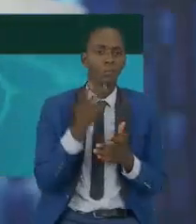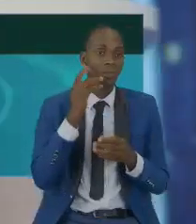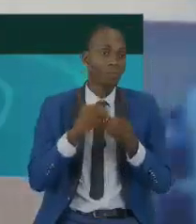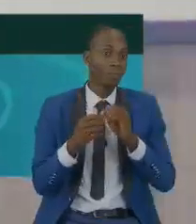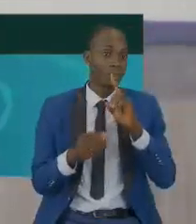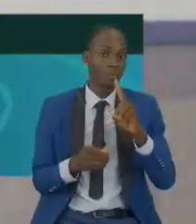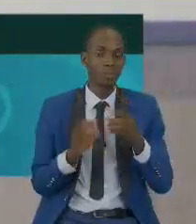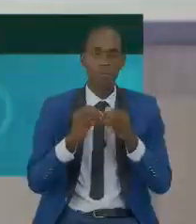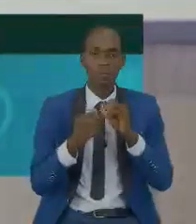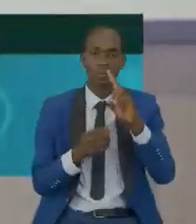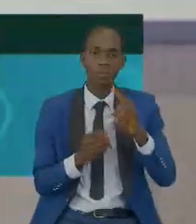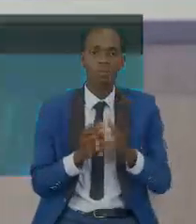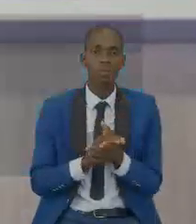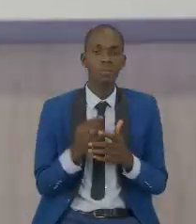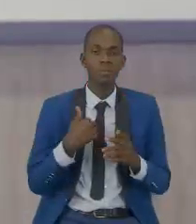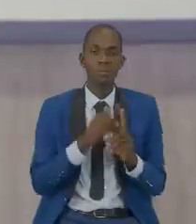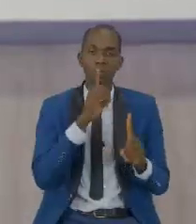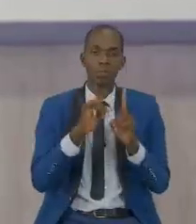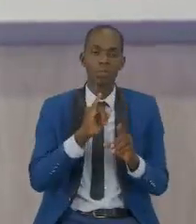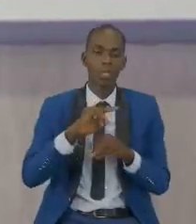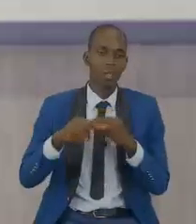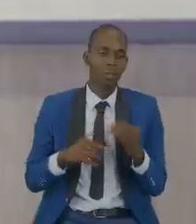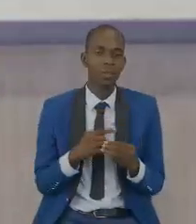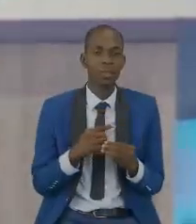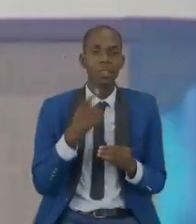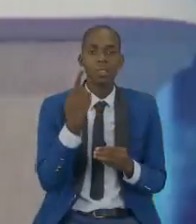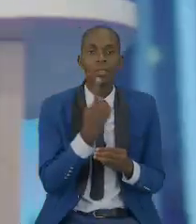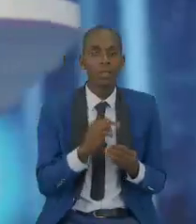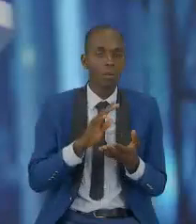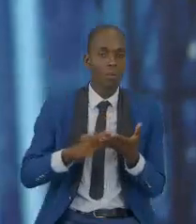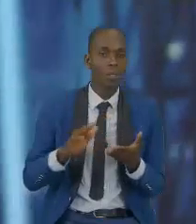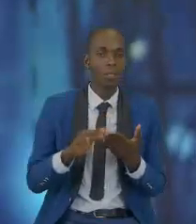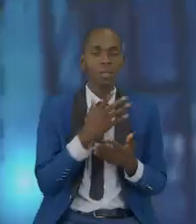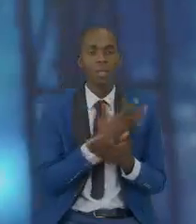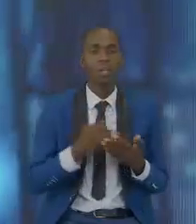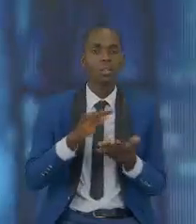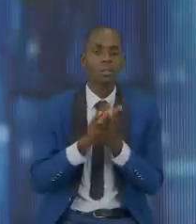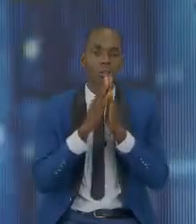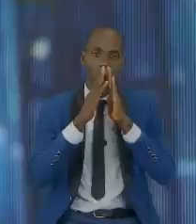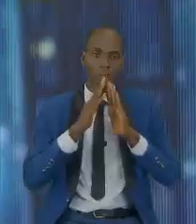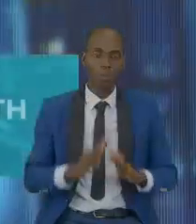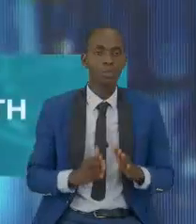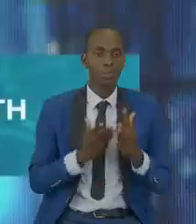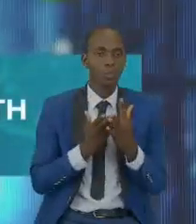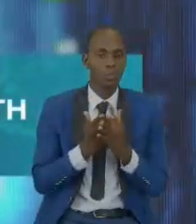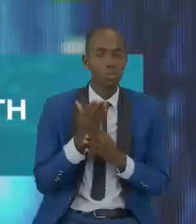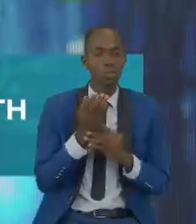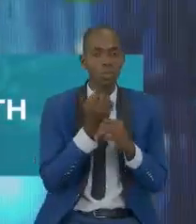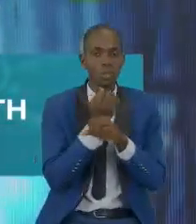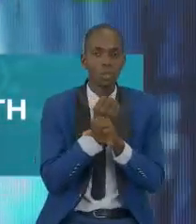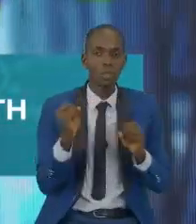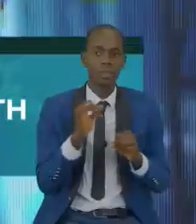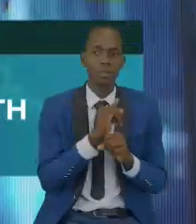one. Number one, we're talking about the pardon and the peace through